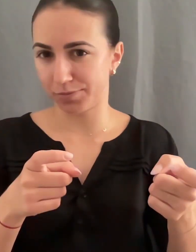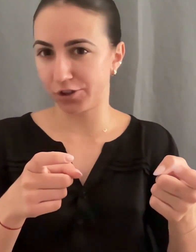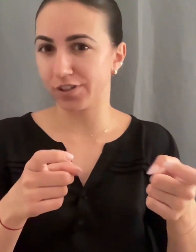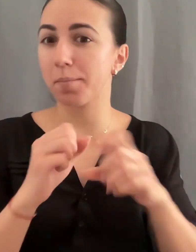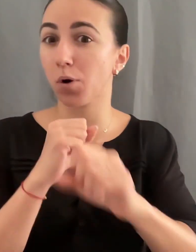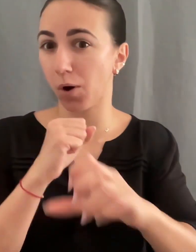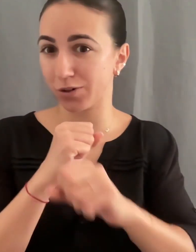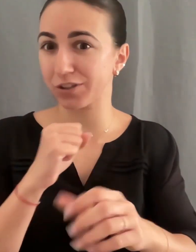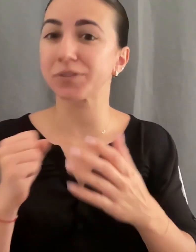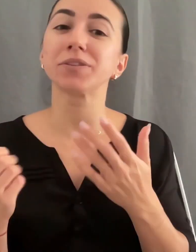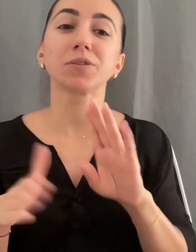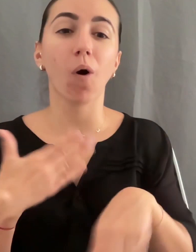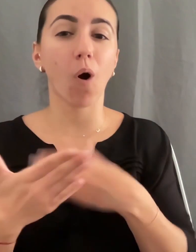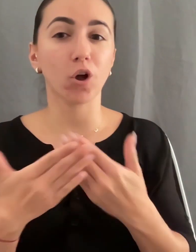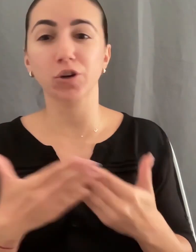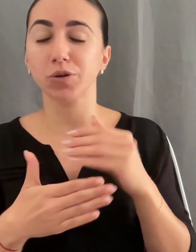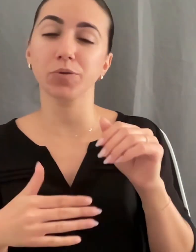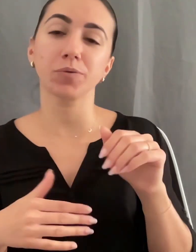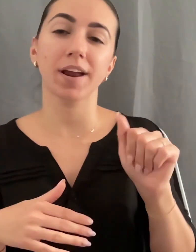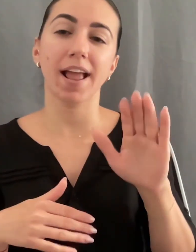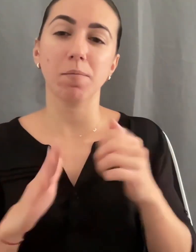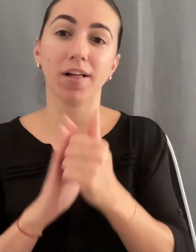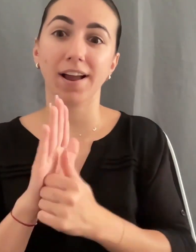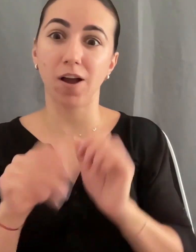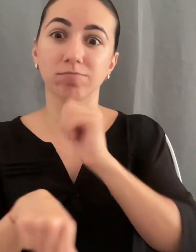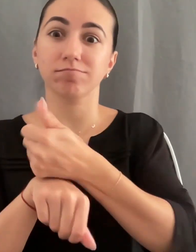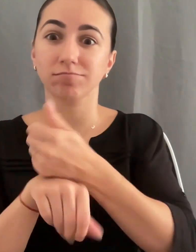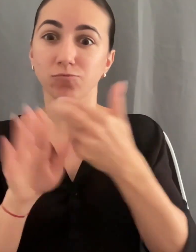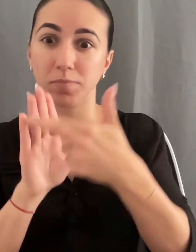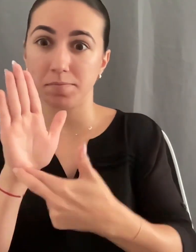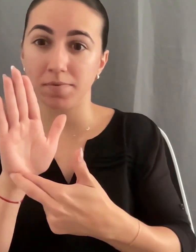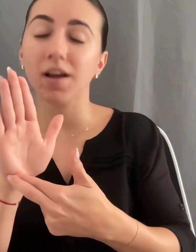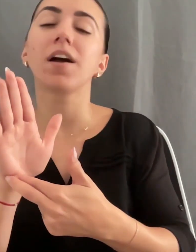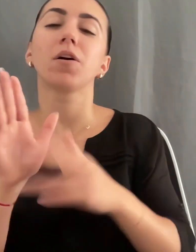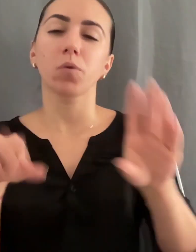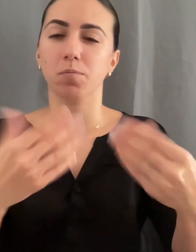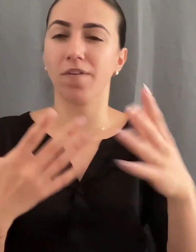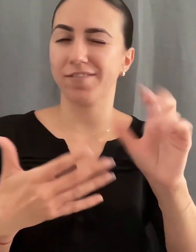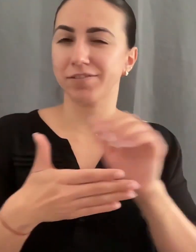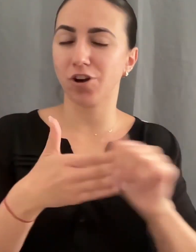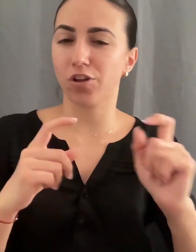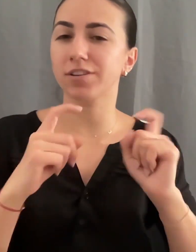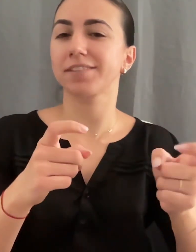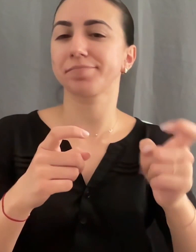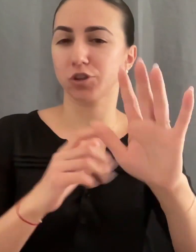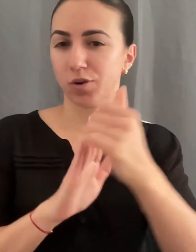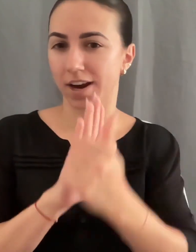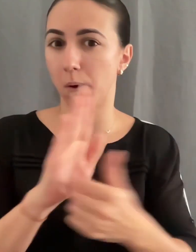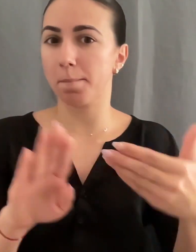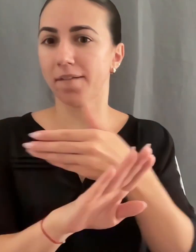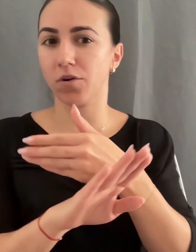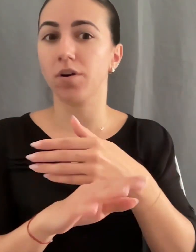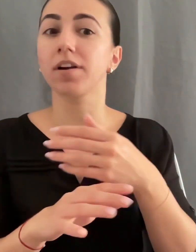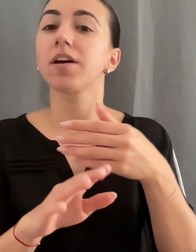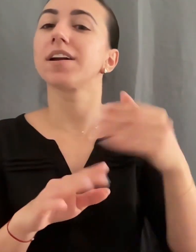right now. So all new ABLE account holders, you'll get a $50 promotion contributed to your account as long